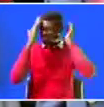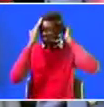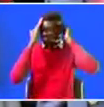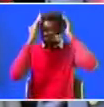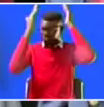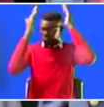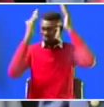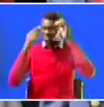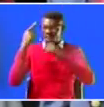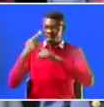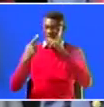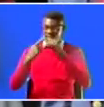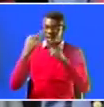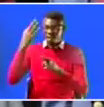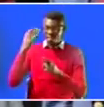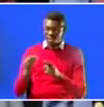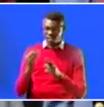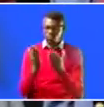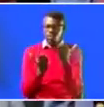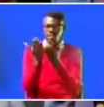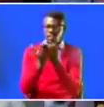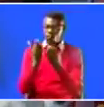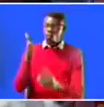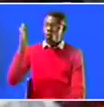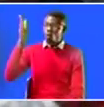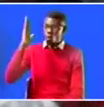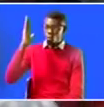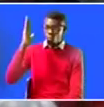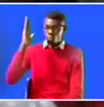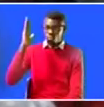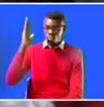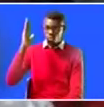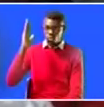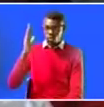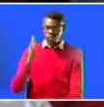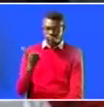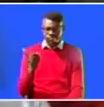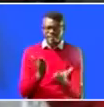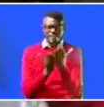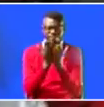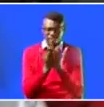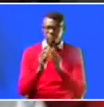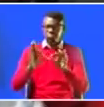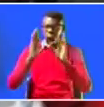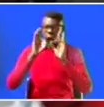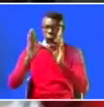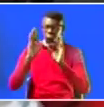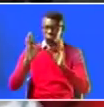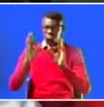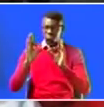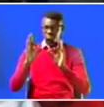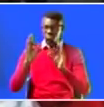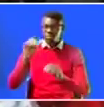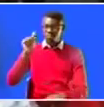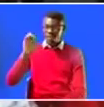nearly 3 decades of his life to serving the Lord. A diligent servant who rose to the helm of the